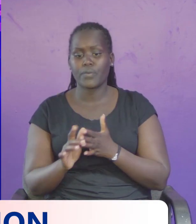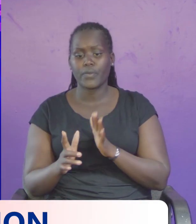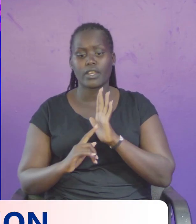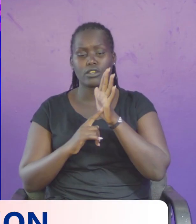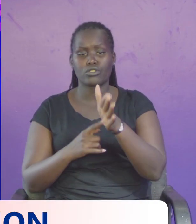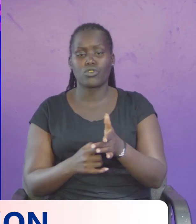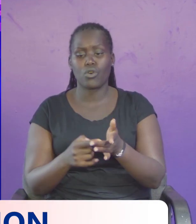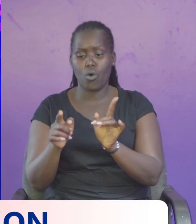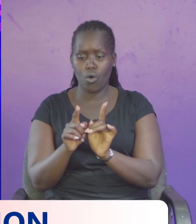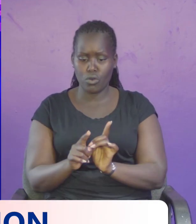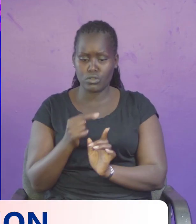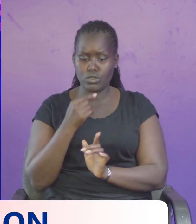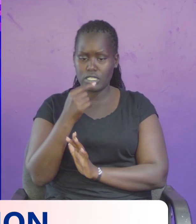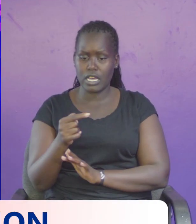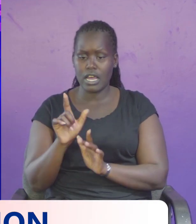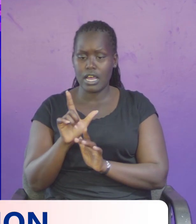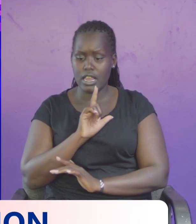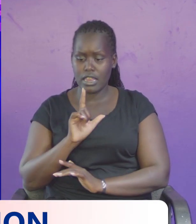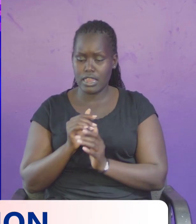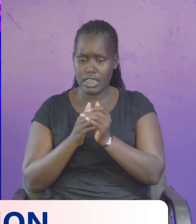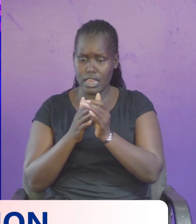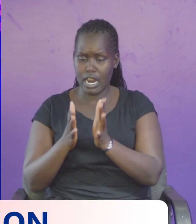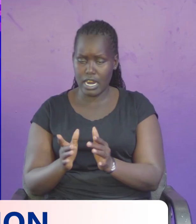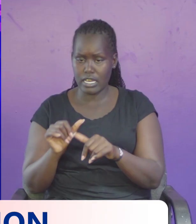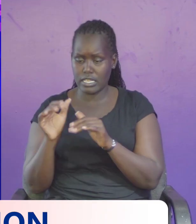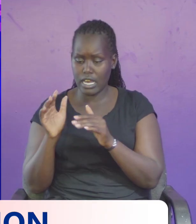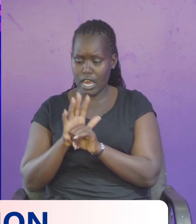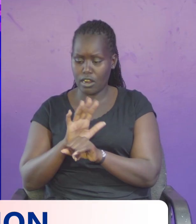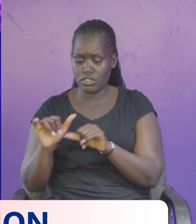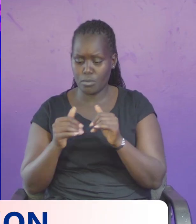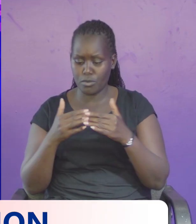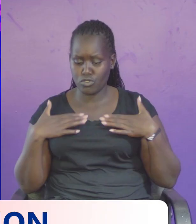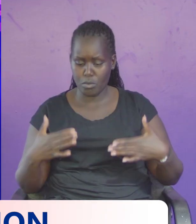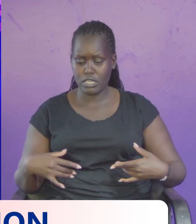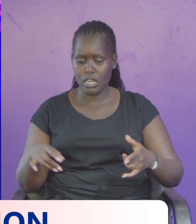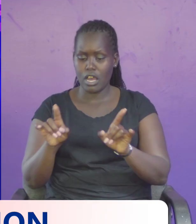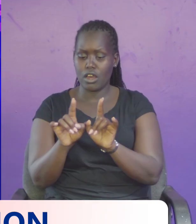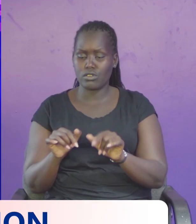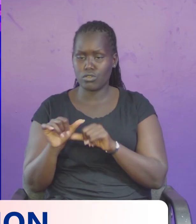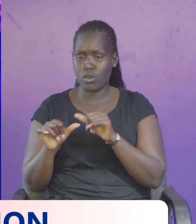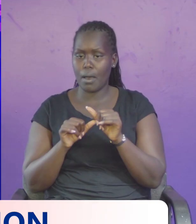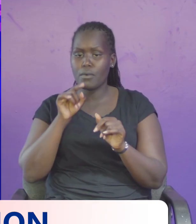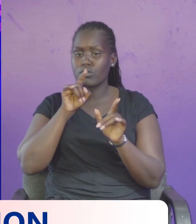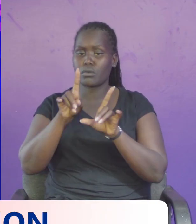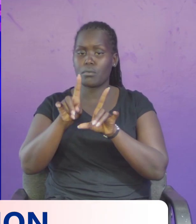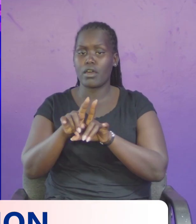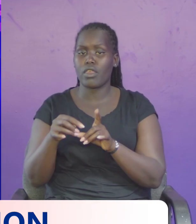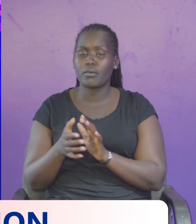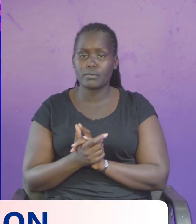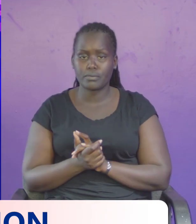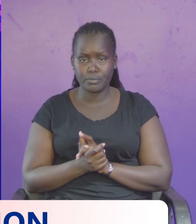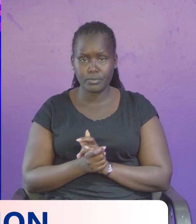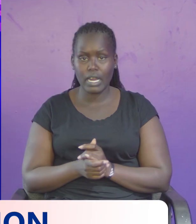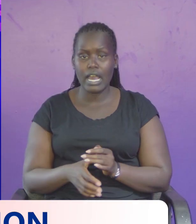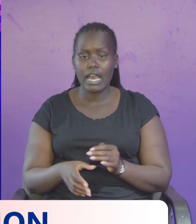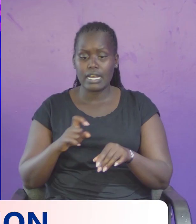should tell the leaders a lot about humanity and about brotherhood. Yeah. When they were